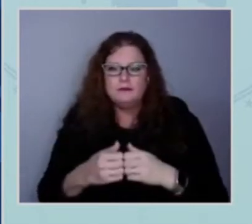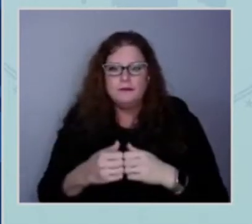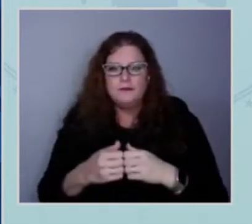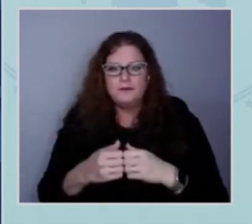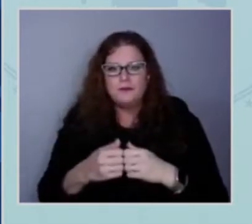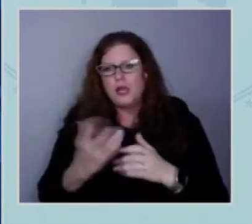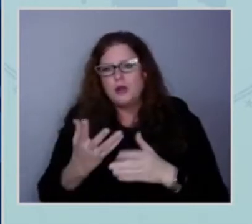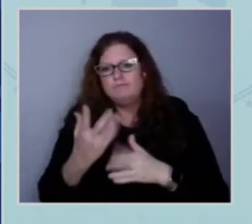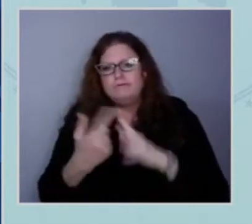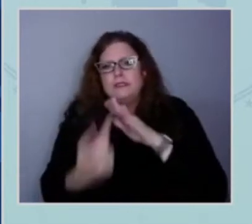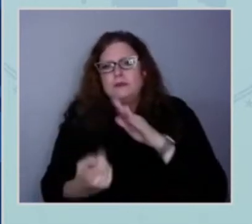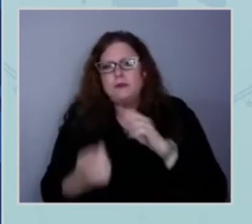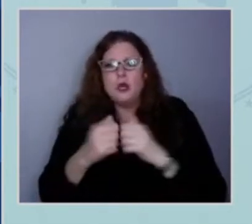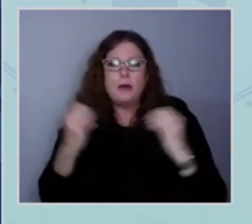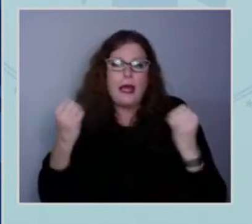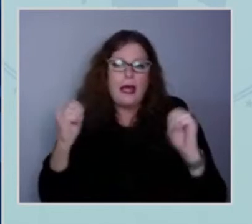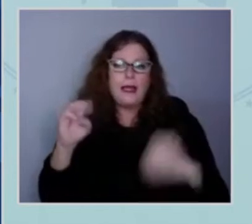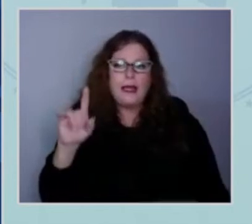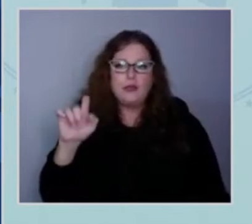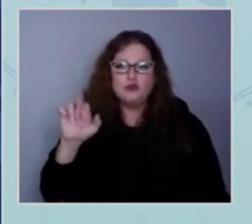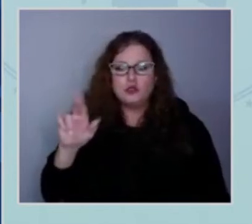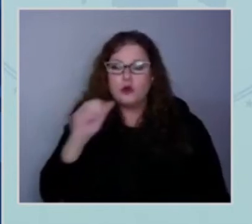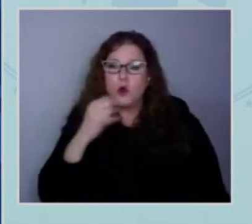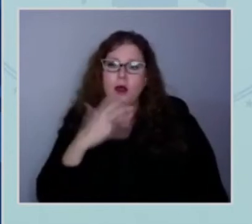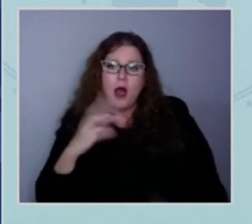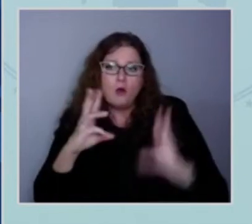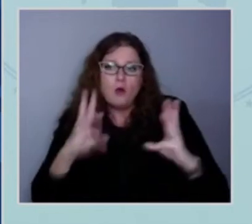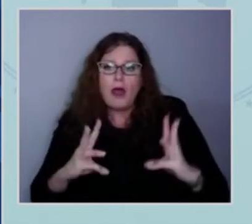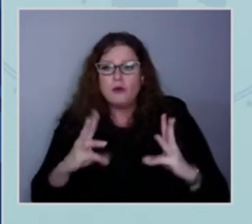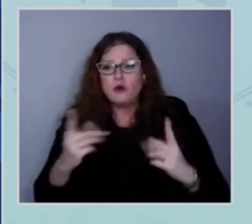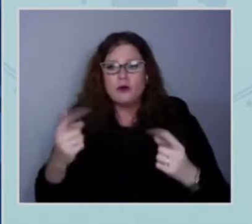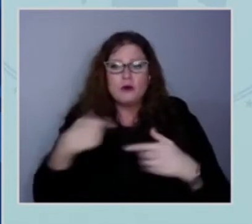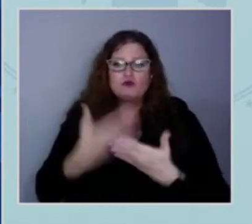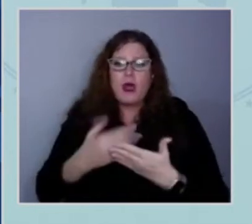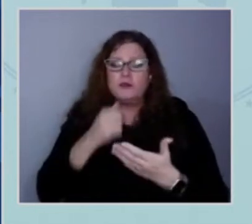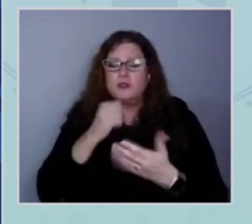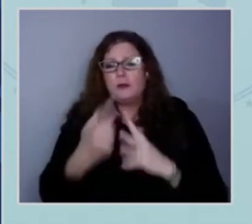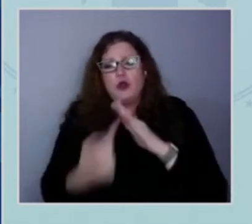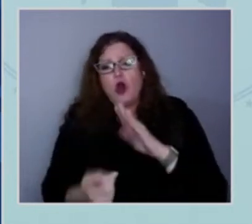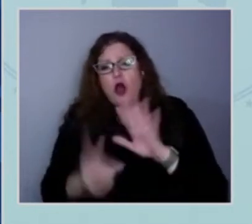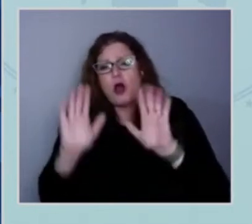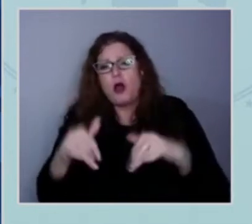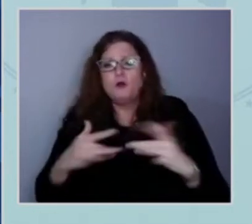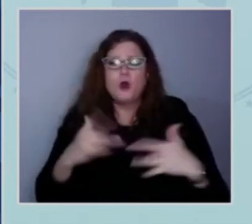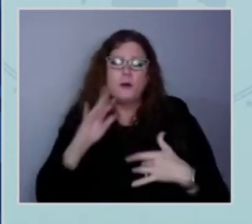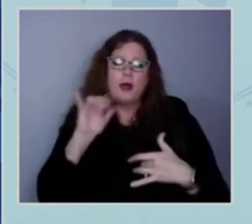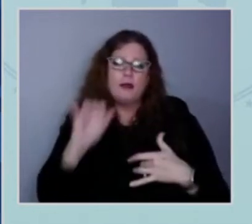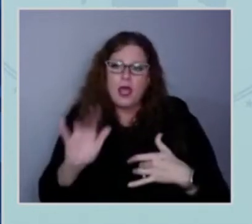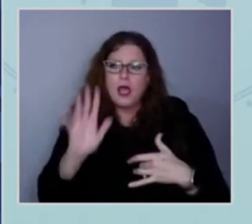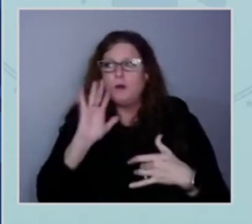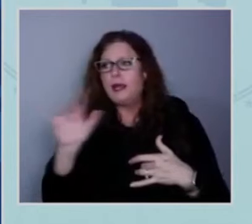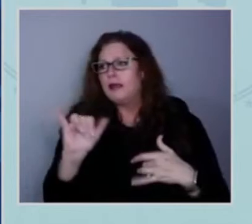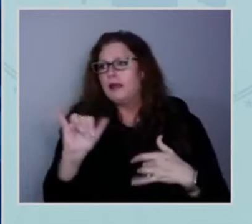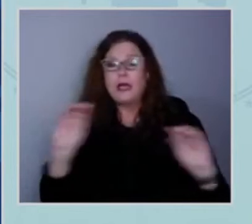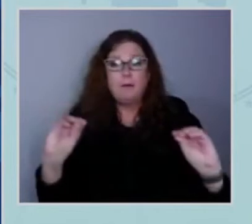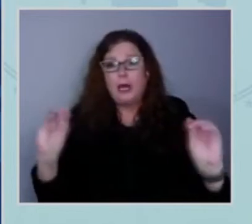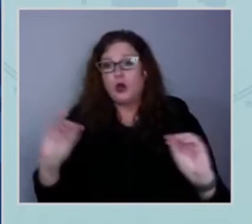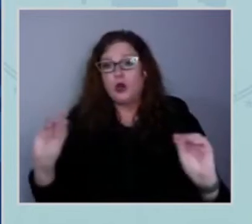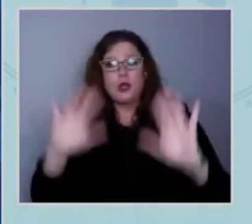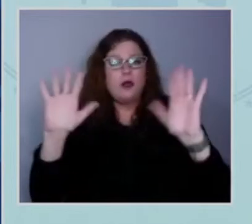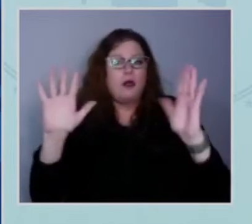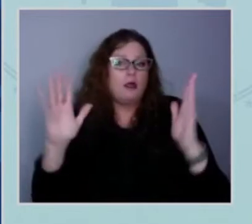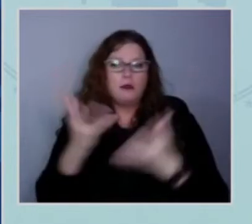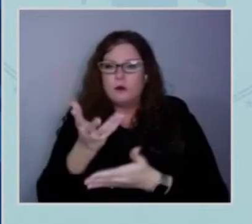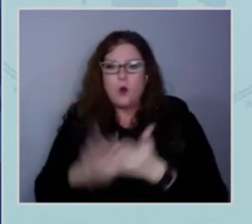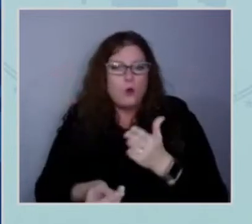which the president said would go away, just like it will go away by Easter. It will, when the hot weather comes, it'll be gone. Don't